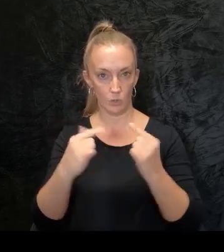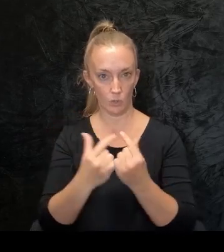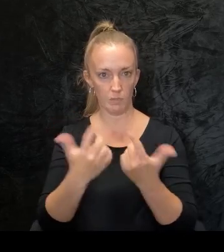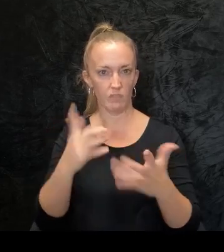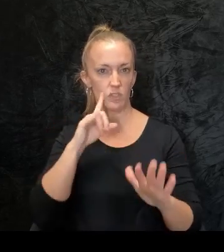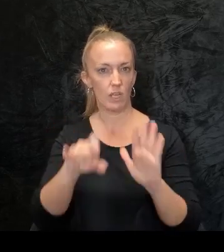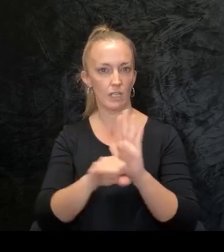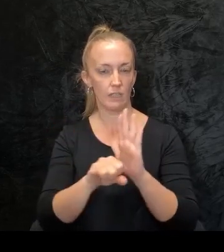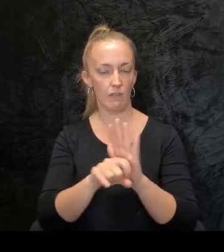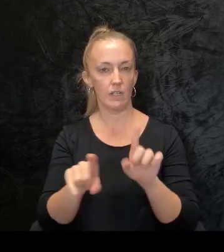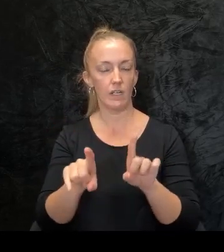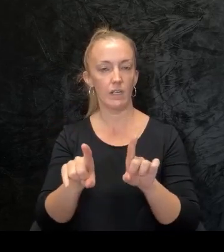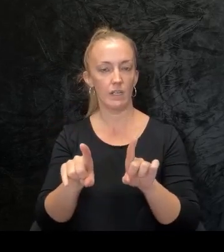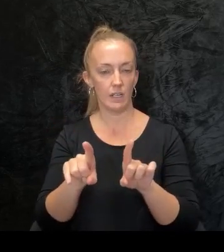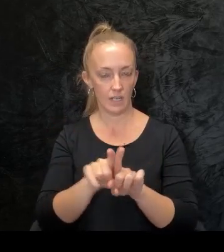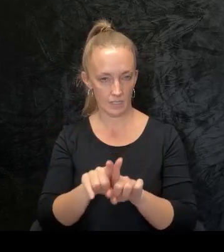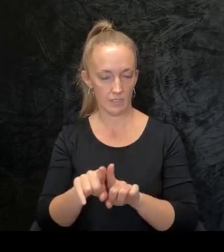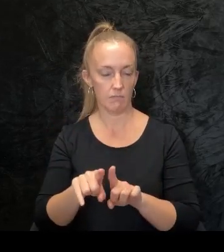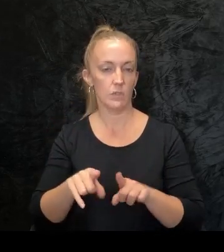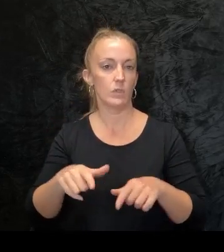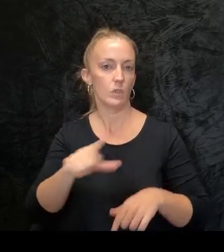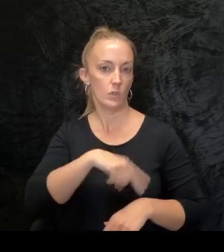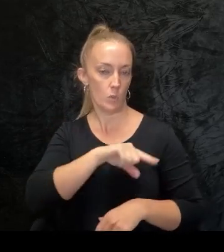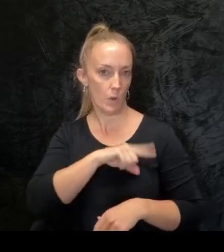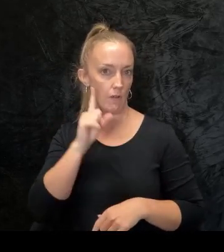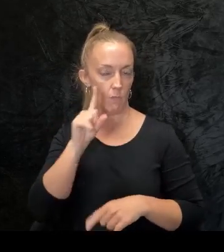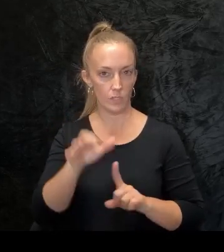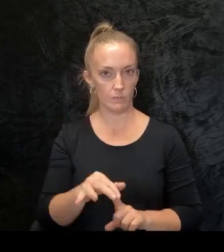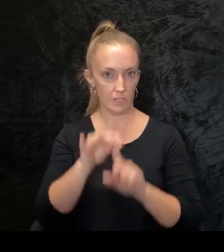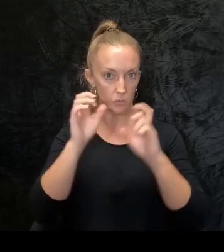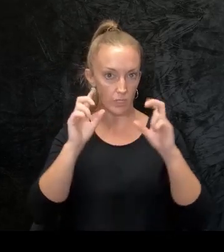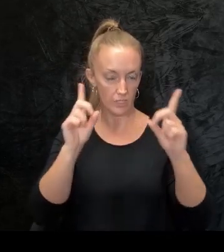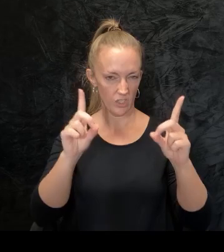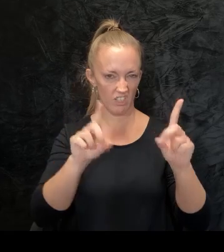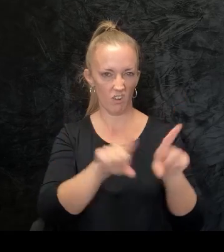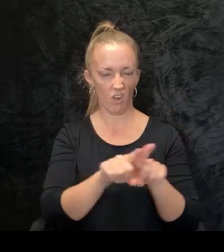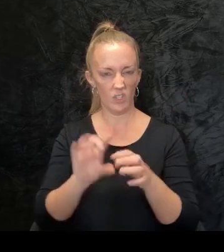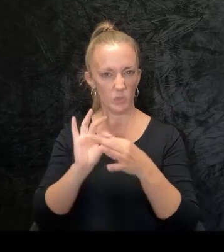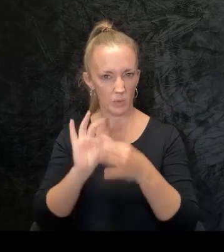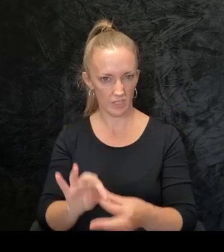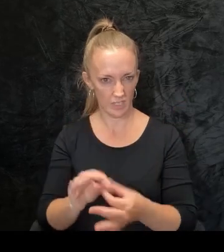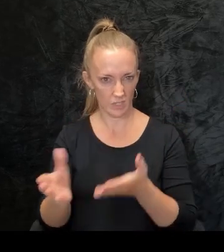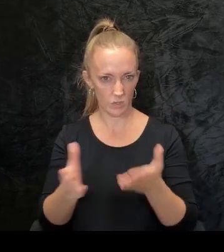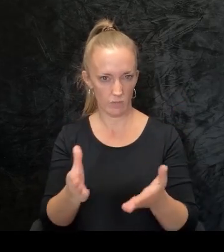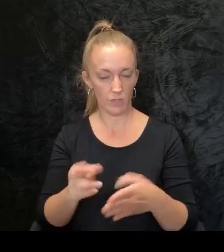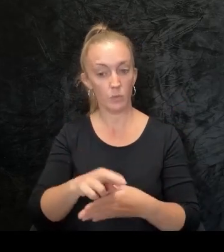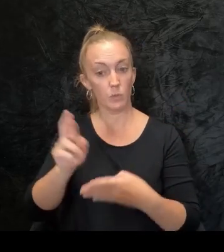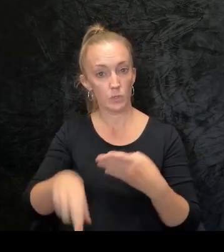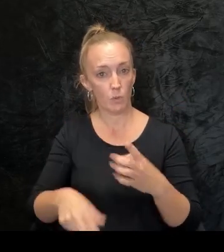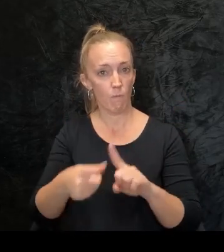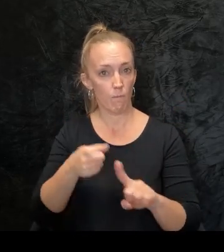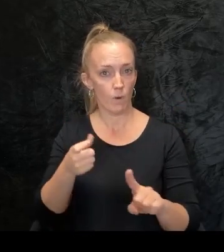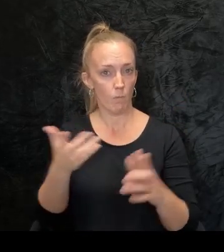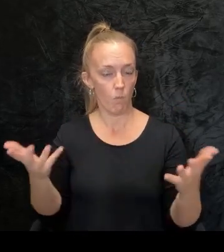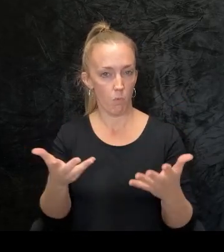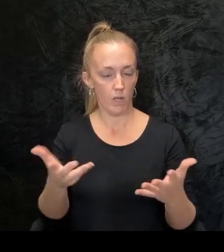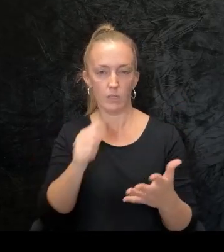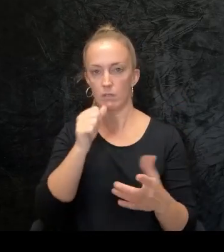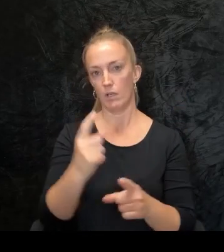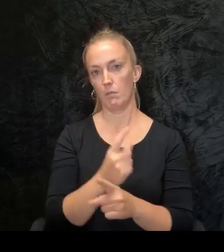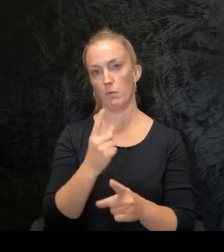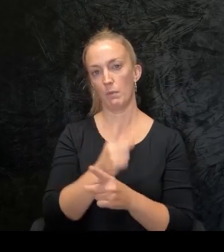special education and related services that is a result of an inappropriate identification.